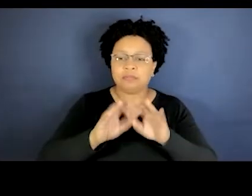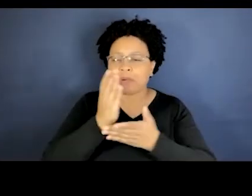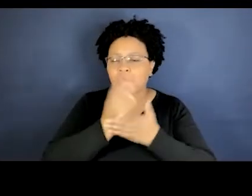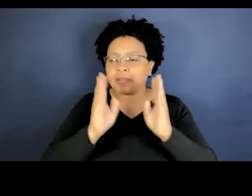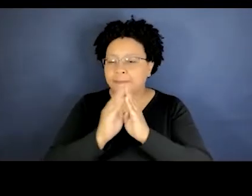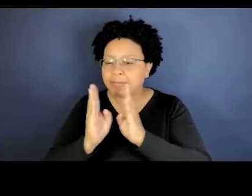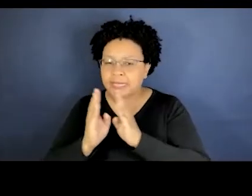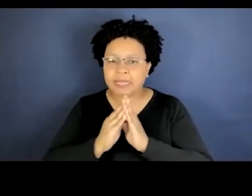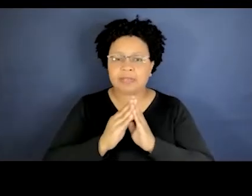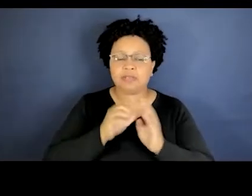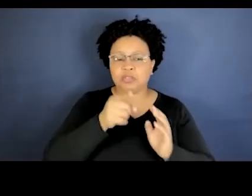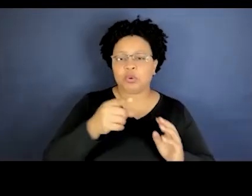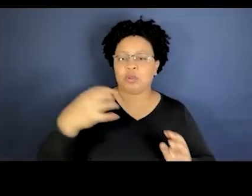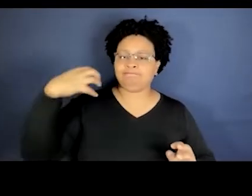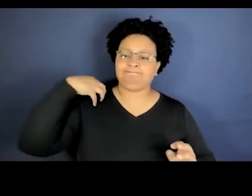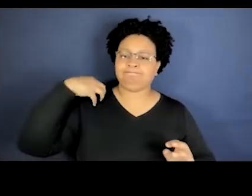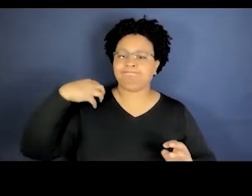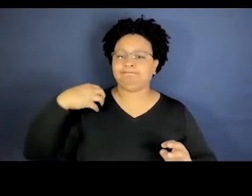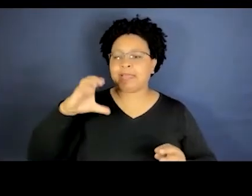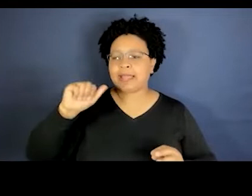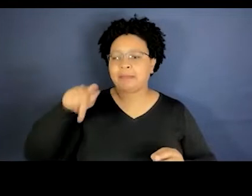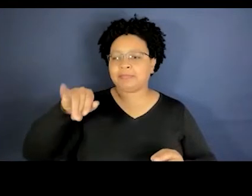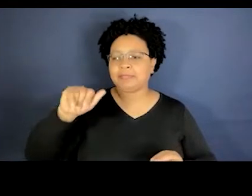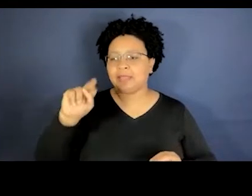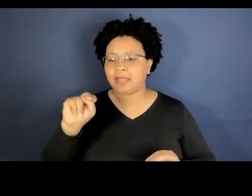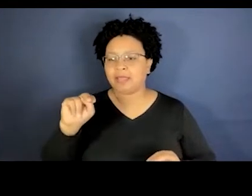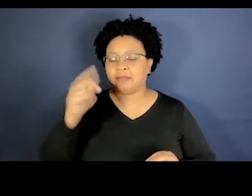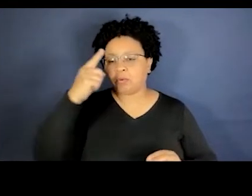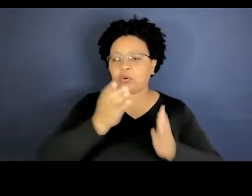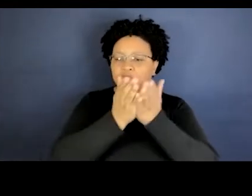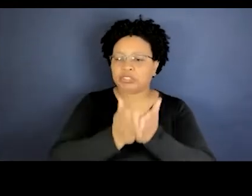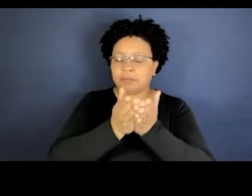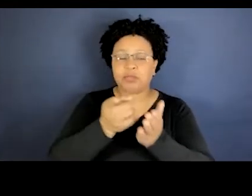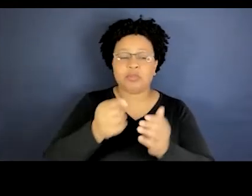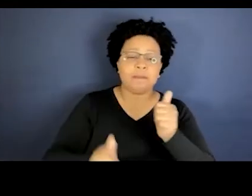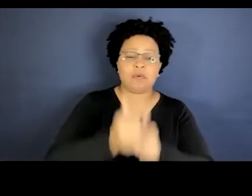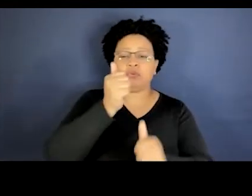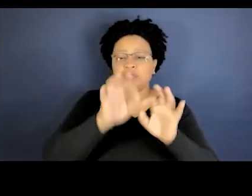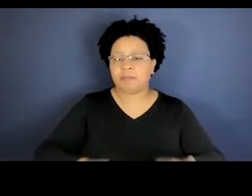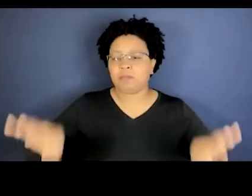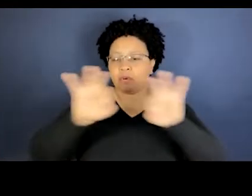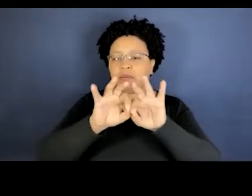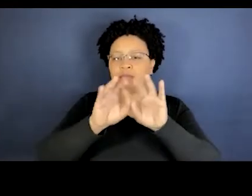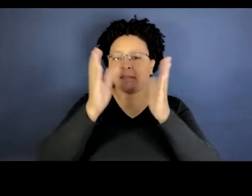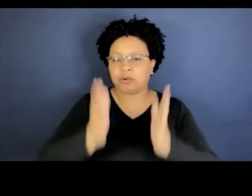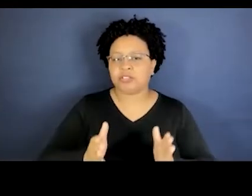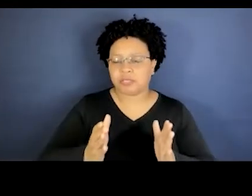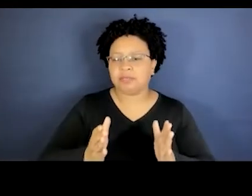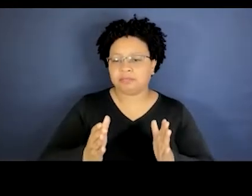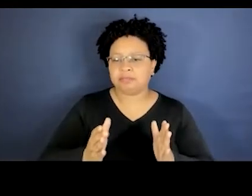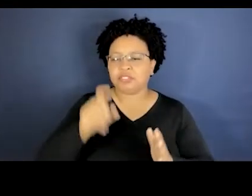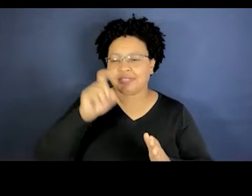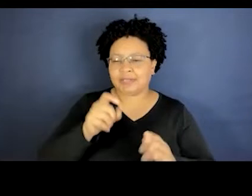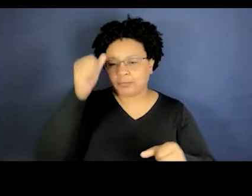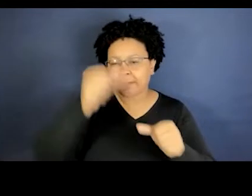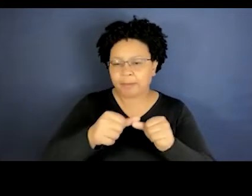are the captain of that ship. You are the most important puzzle of that piece. So that you need to remember that,